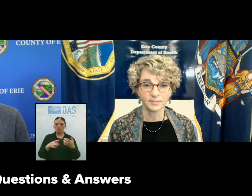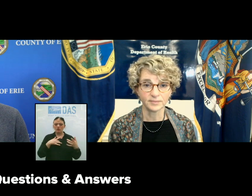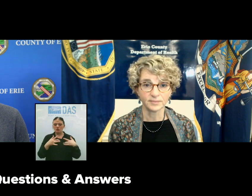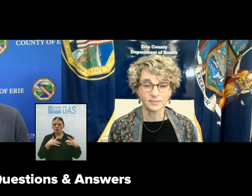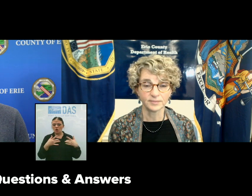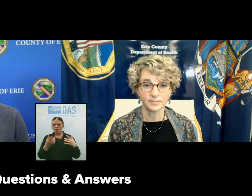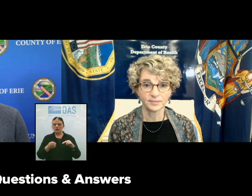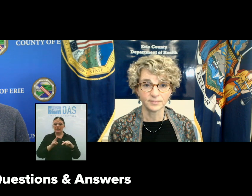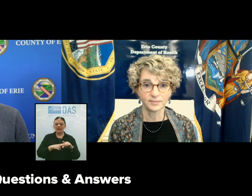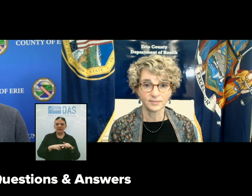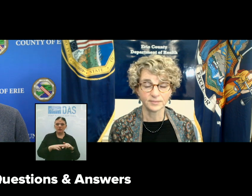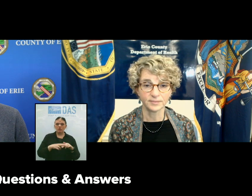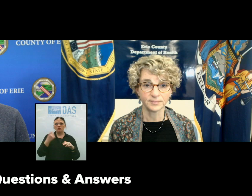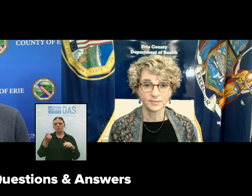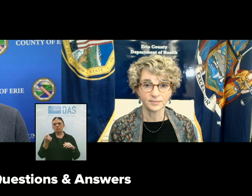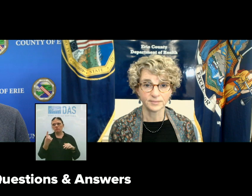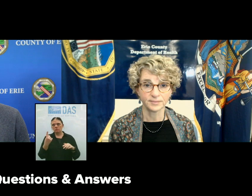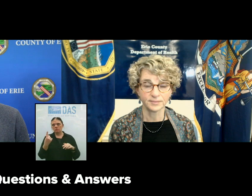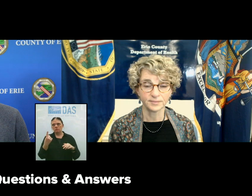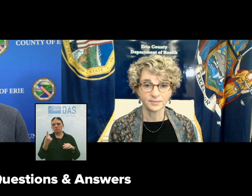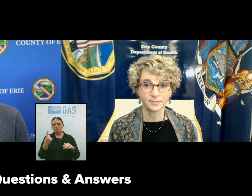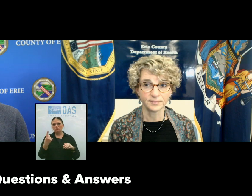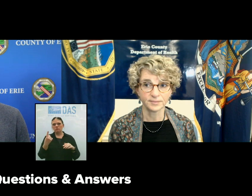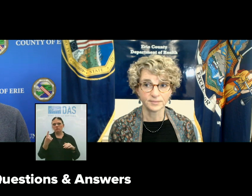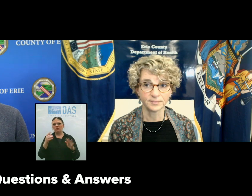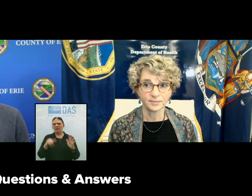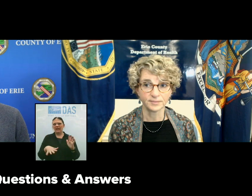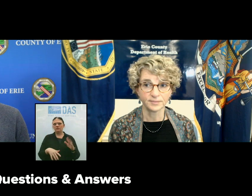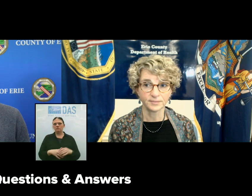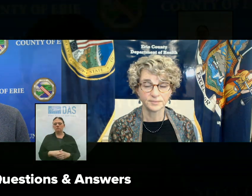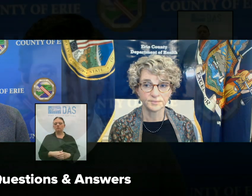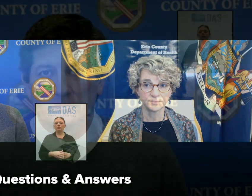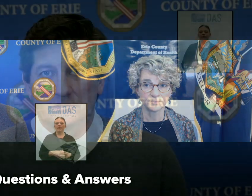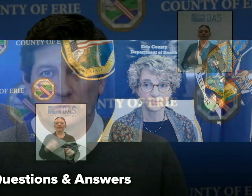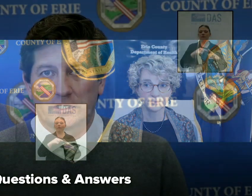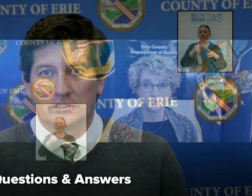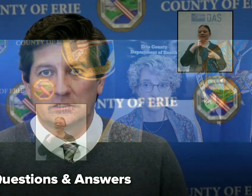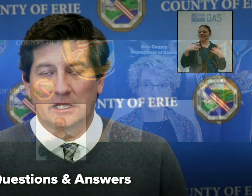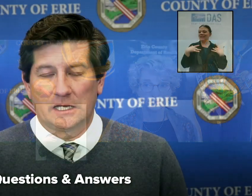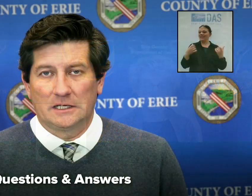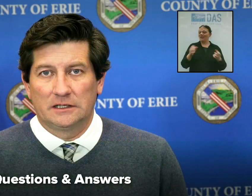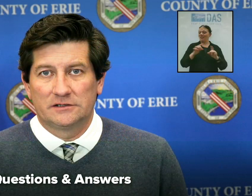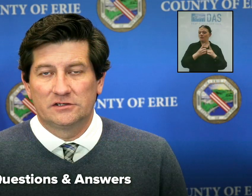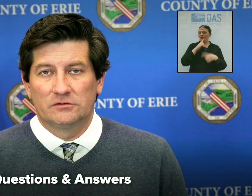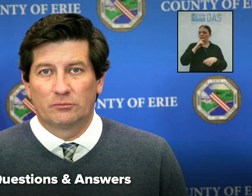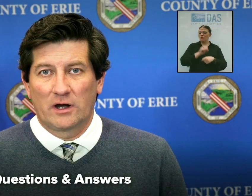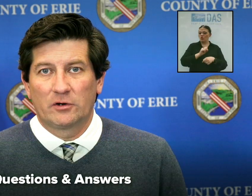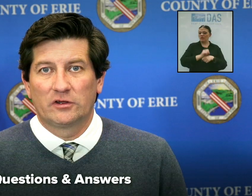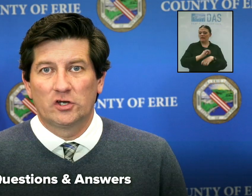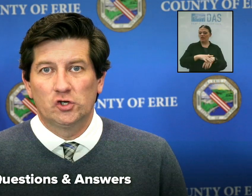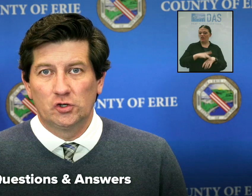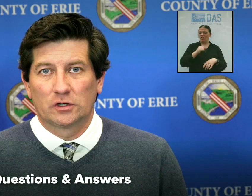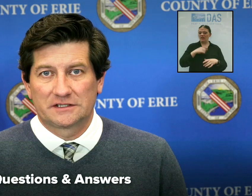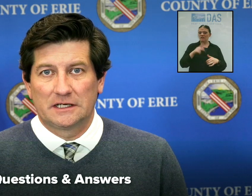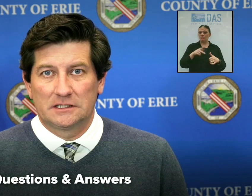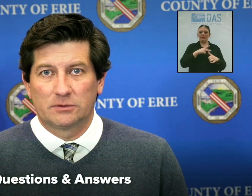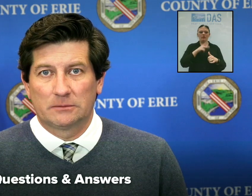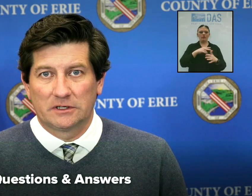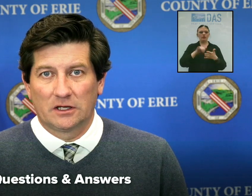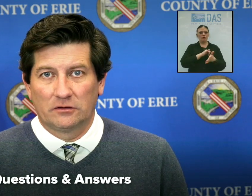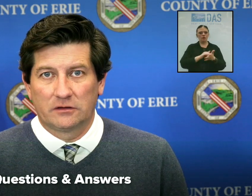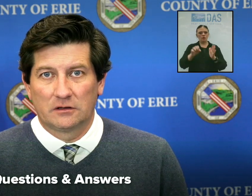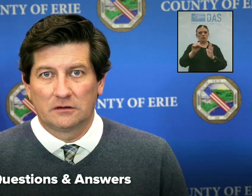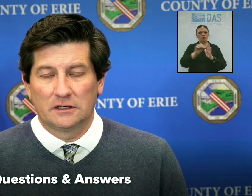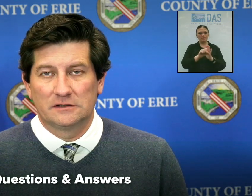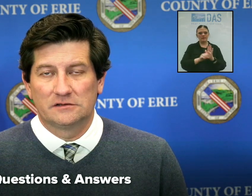this increase, understandably, that sort of thing. Well, when I say the health department is working on it, is primarily the New York State